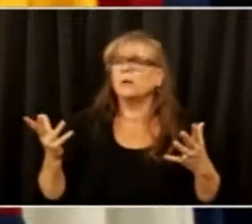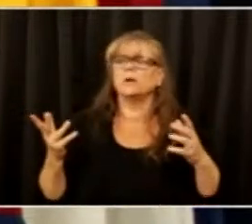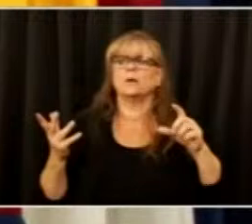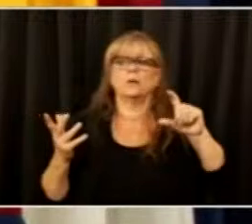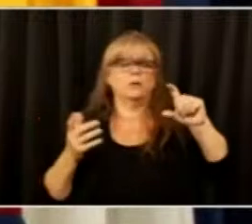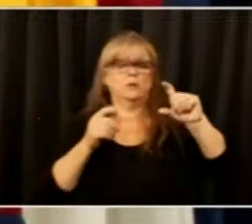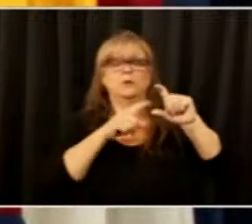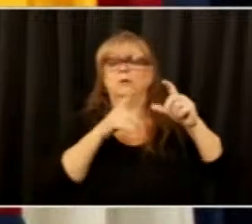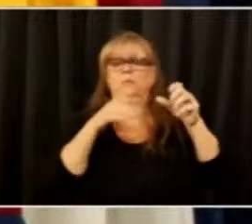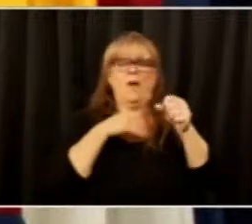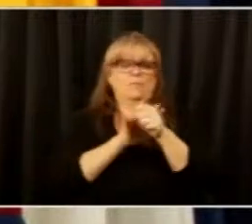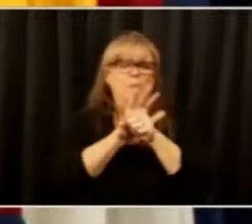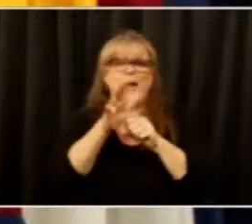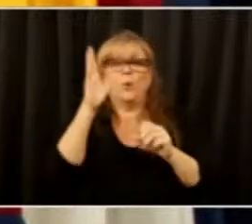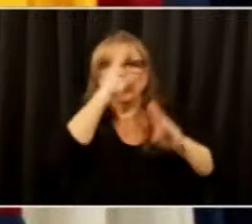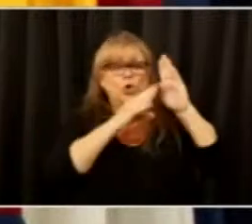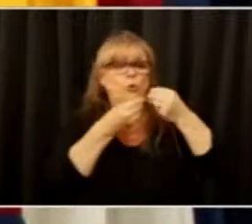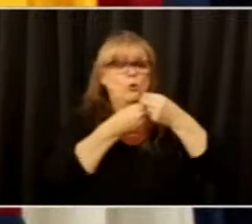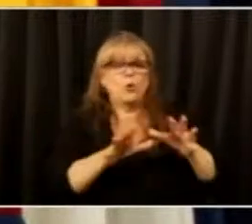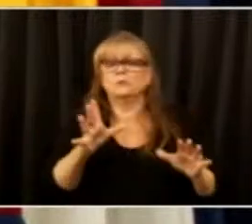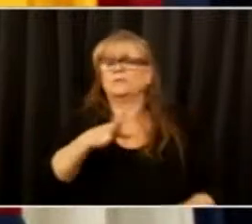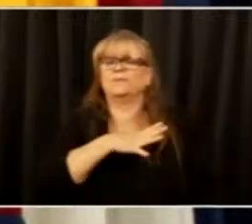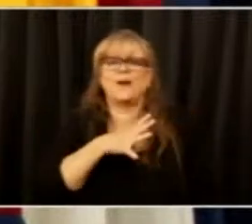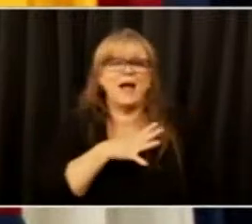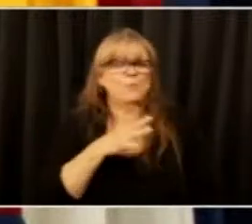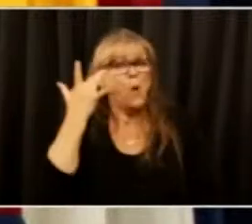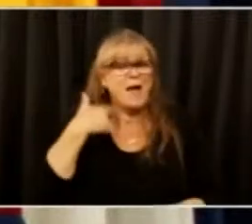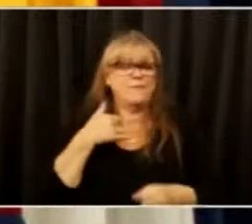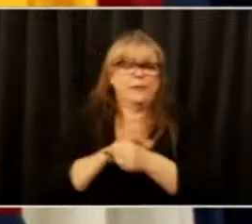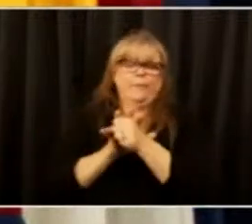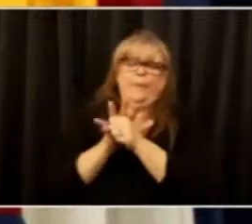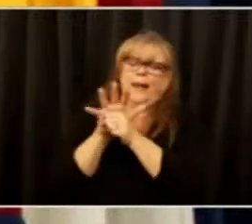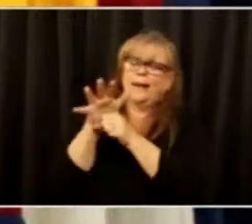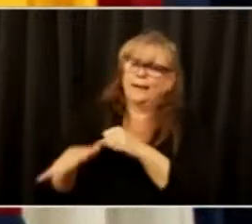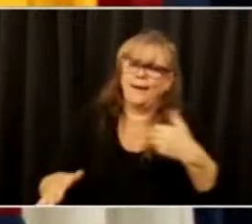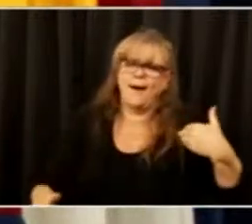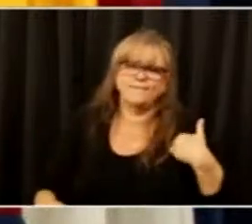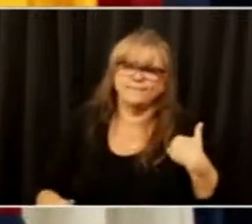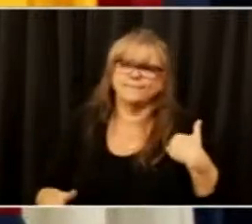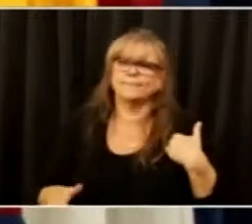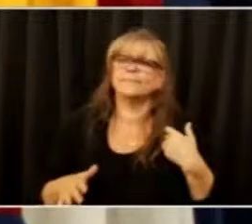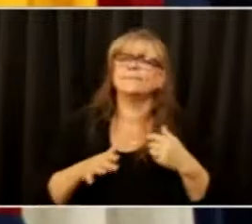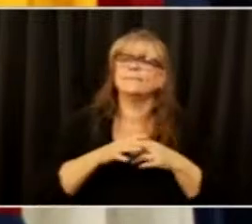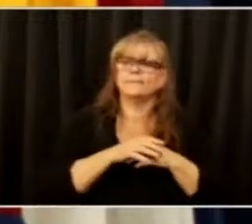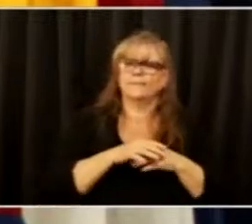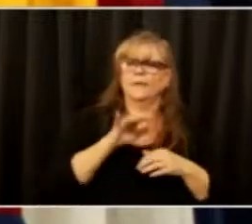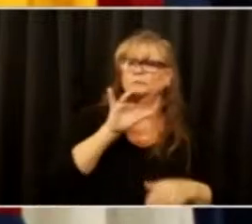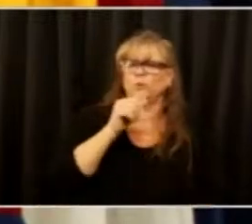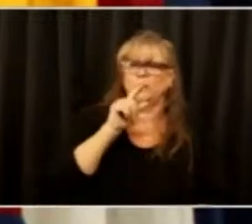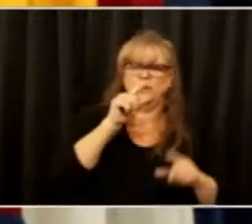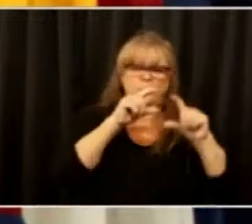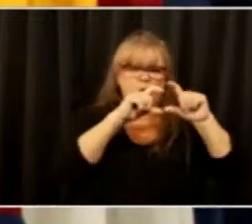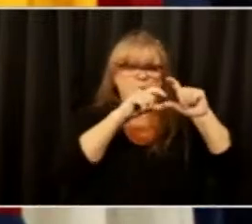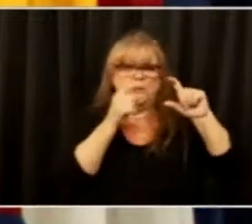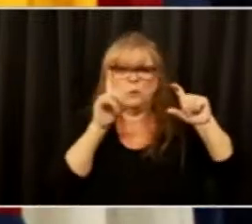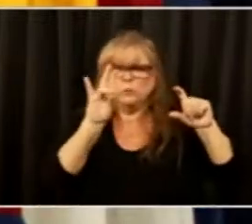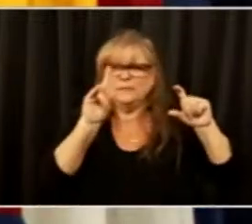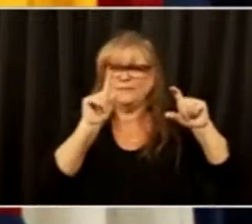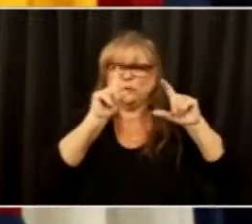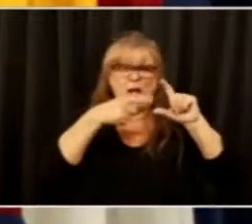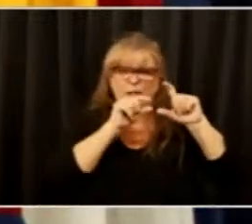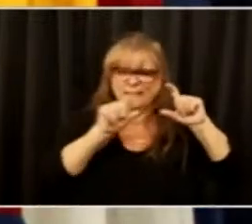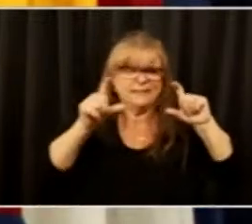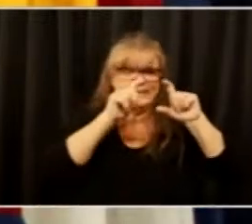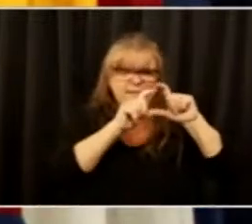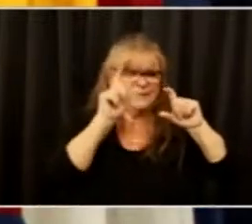to keep the requirement of 72 hours every dose is used. That's one of the requirements that led Colorado to be one of the leading states in the early days in the top 10,